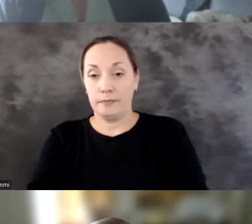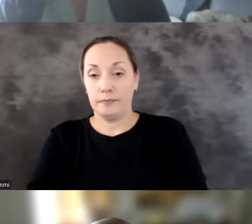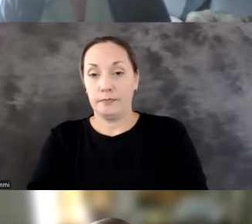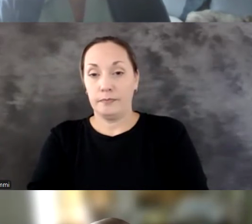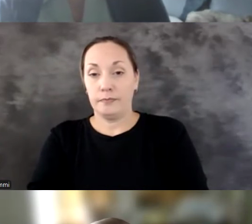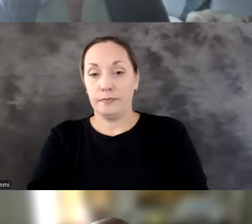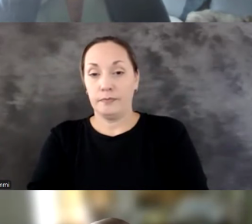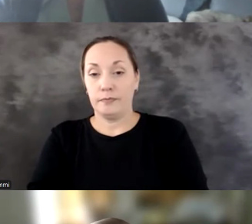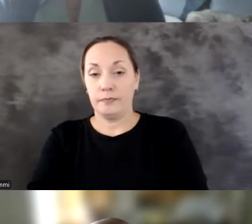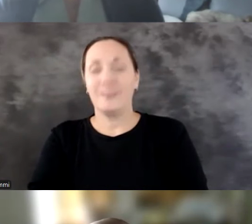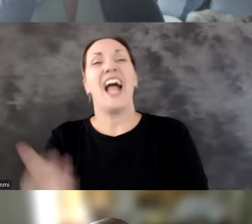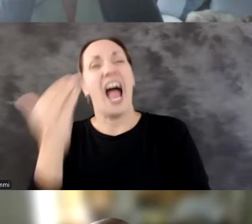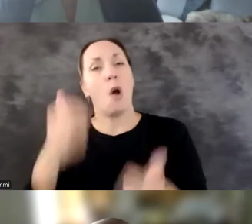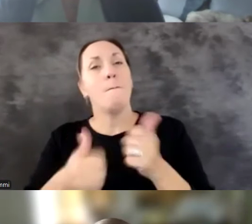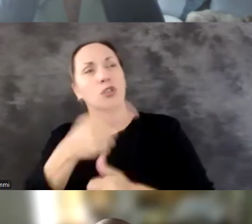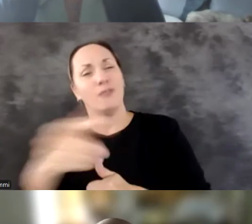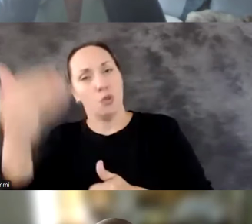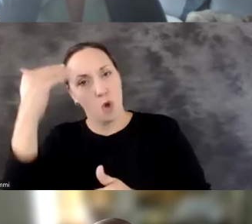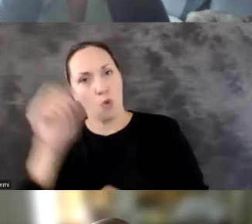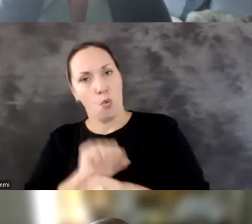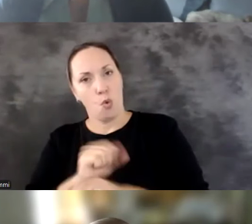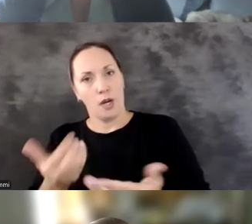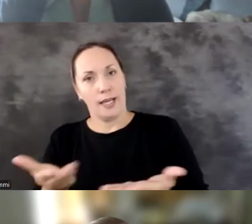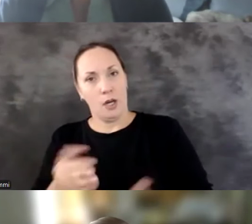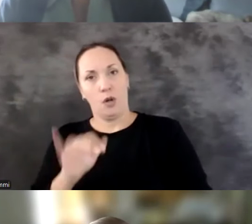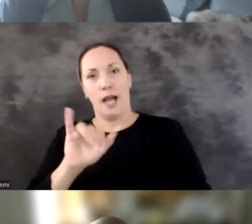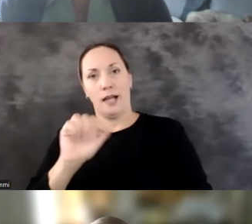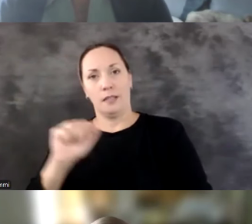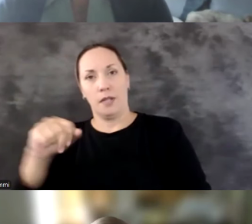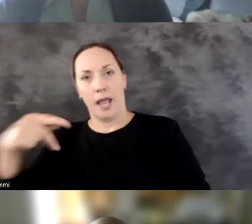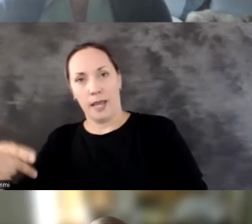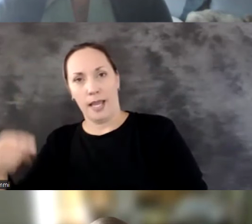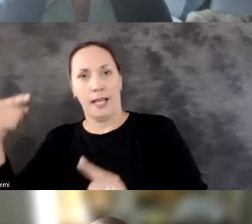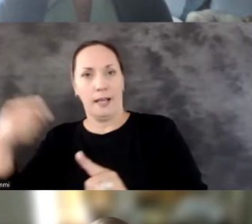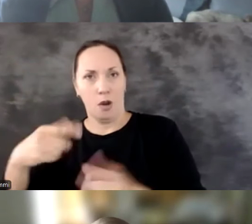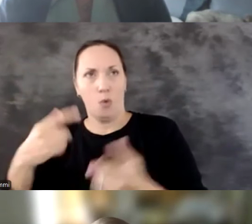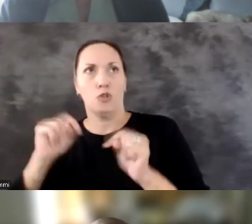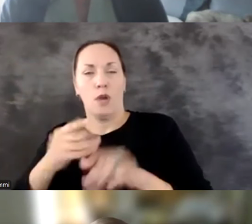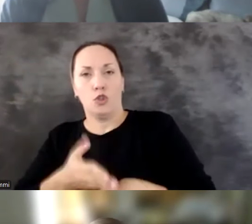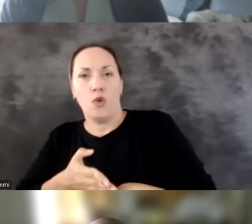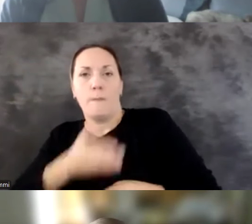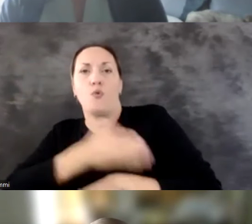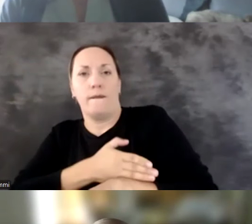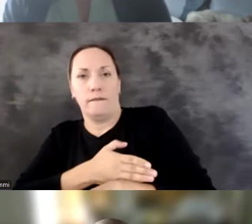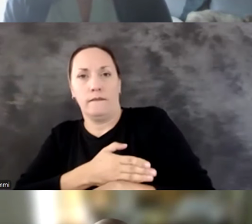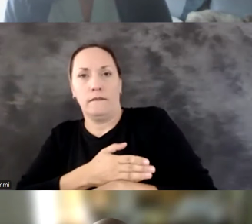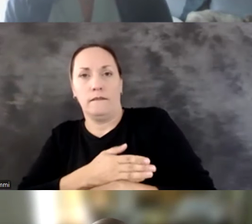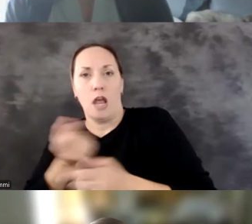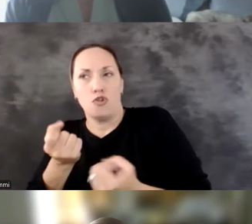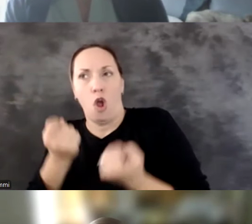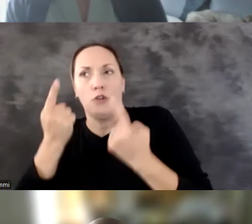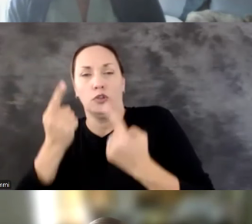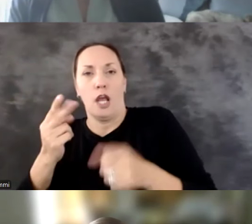we're doing with IAAP is always about trying to, as we said, improve and understand the user